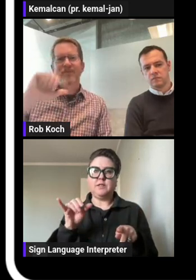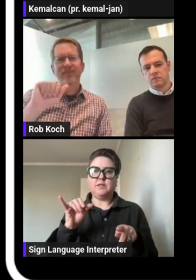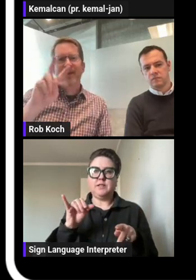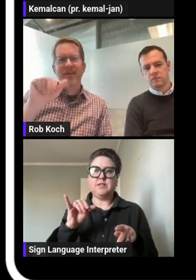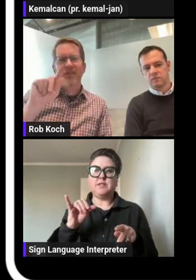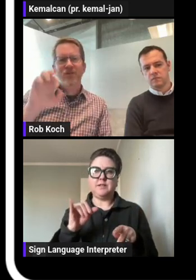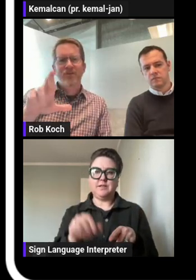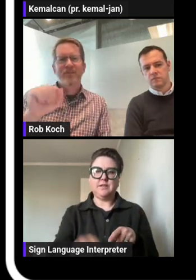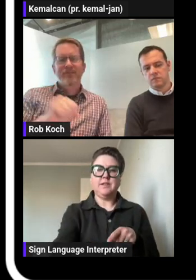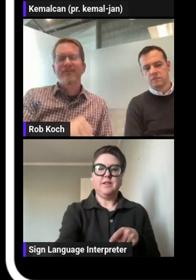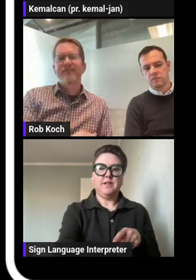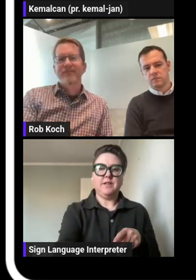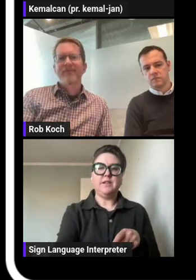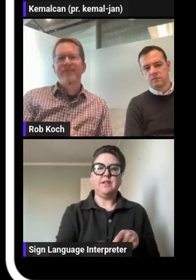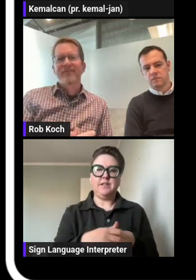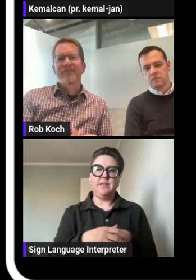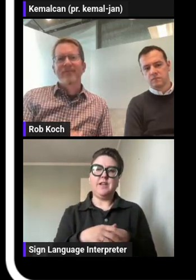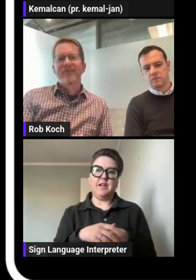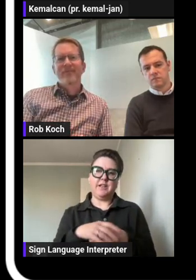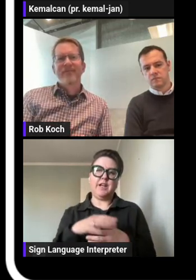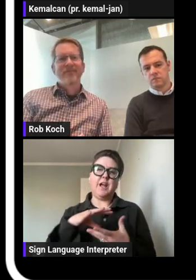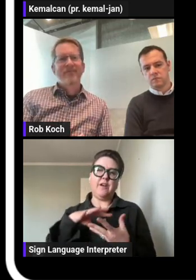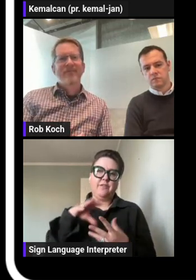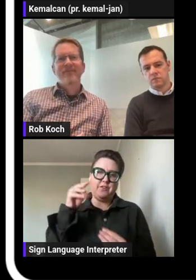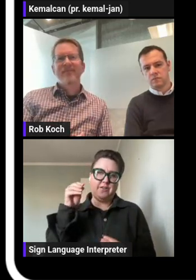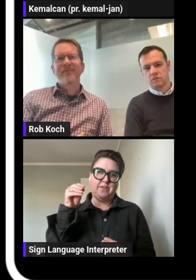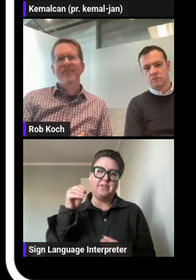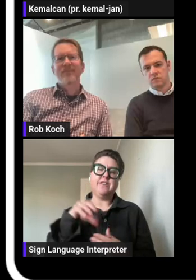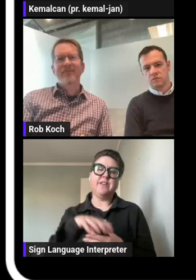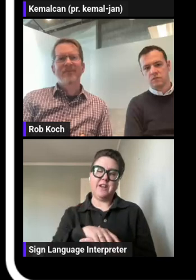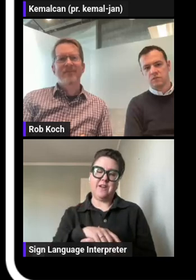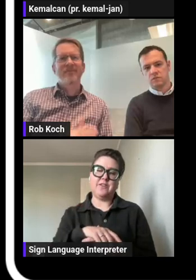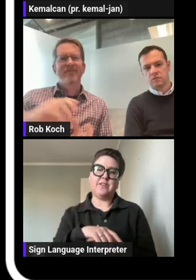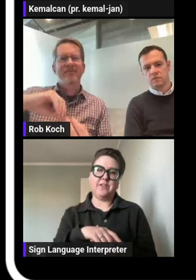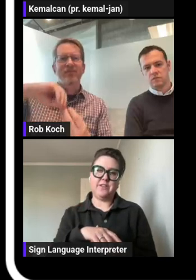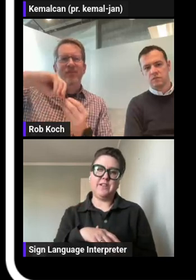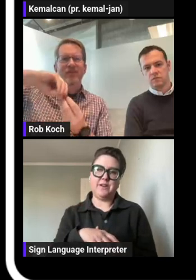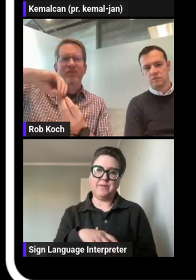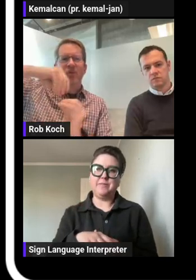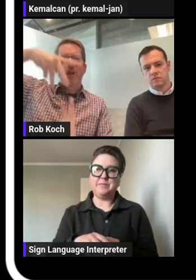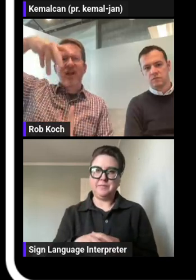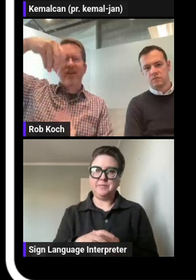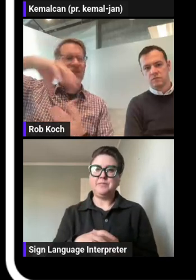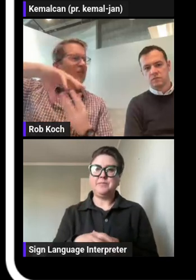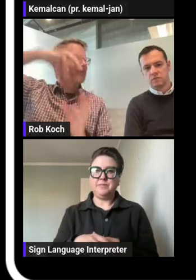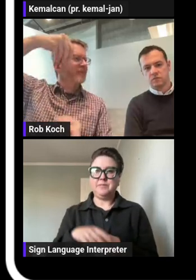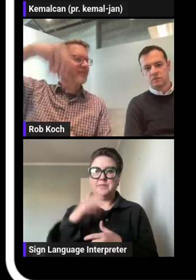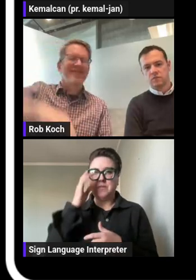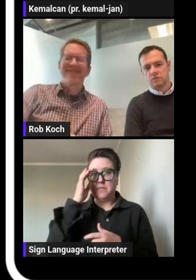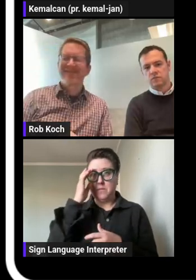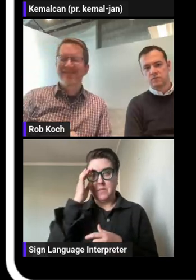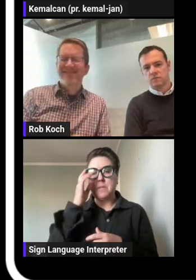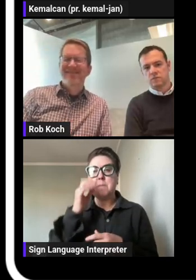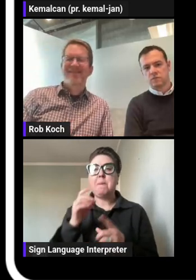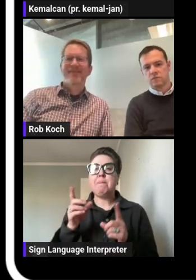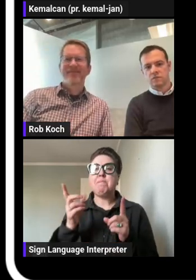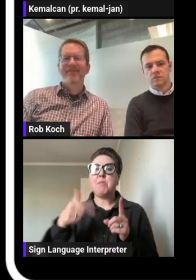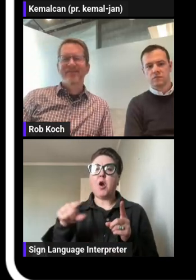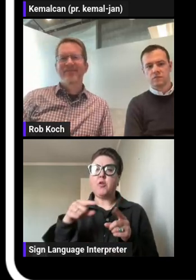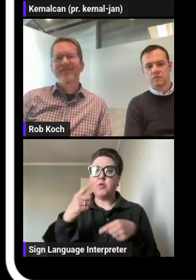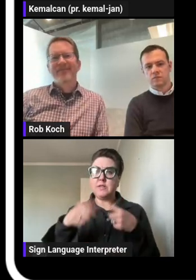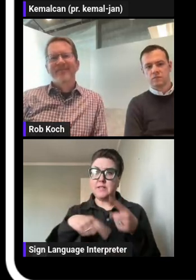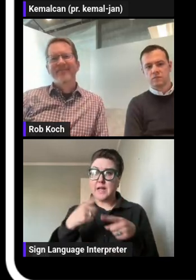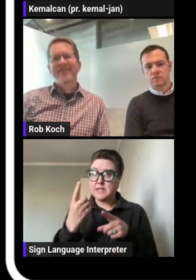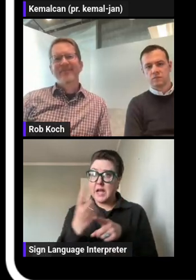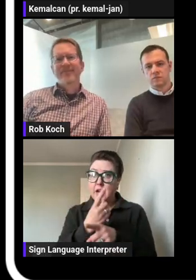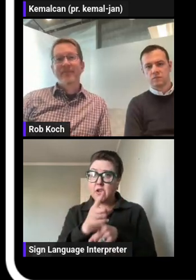have videos that make fake looking people. There's videos. Yeah, like an avatar. An avatar. Yeah. Are those signs even